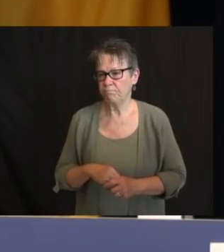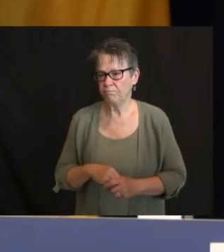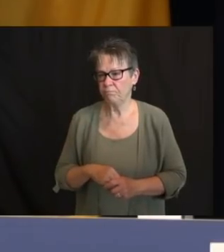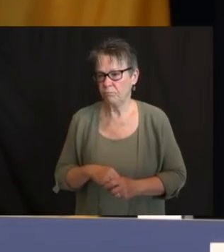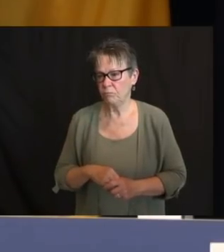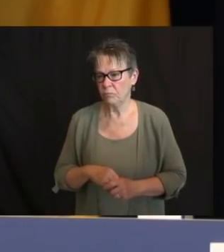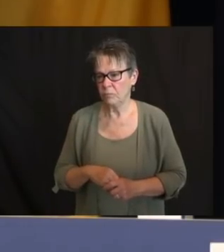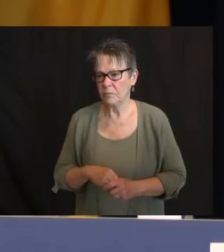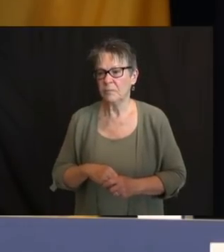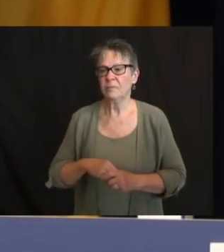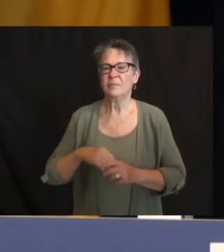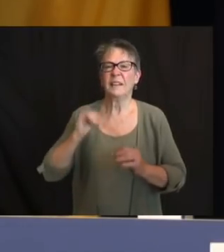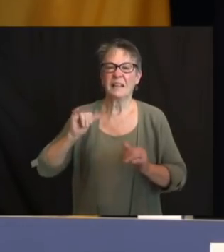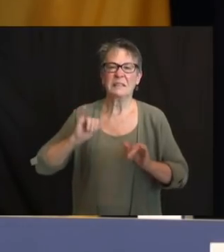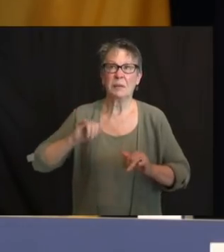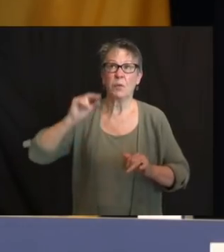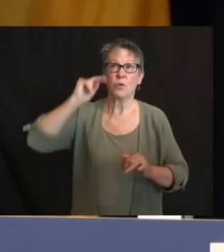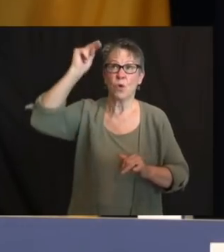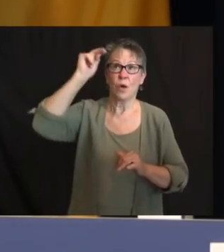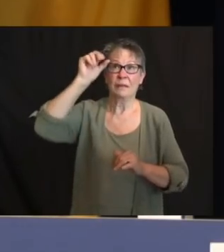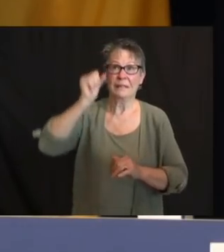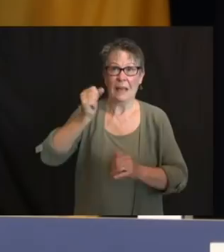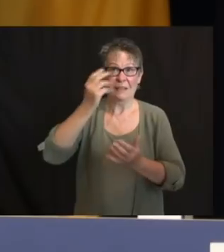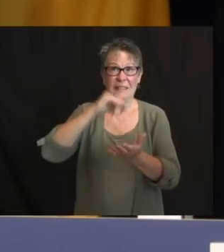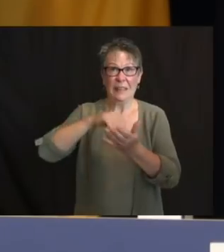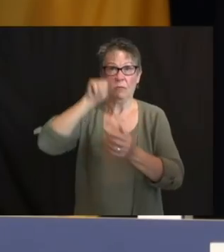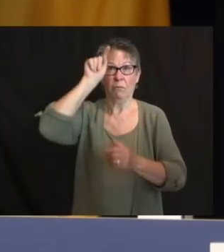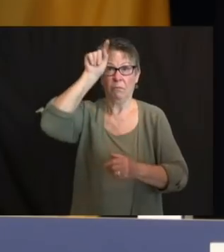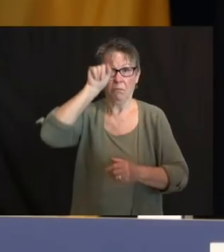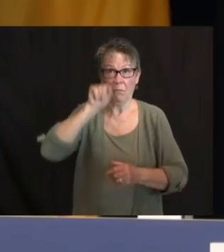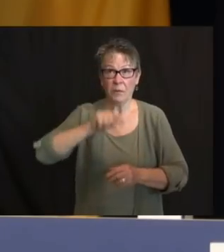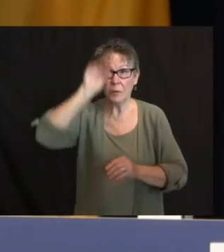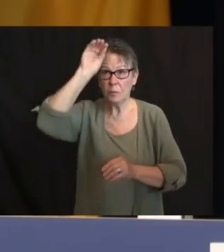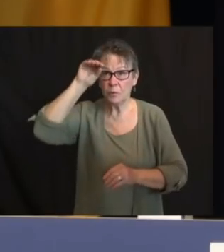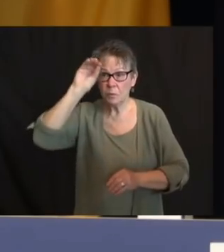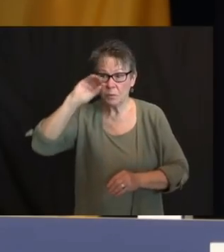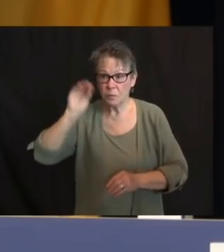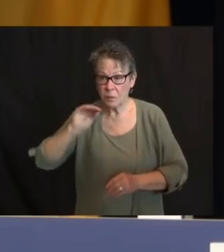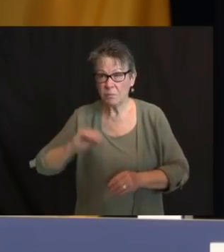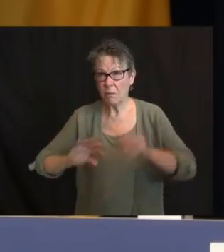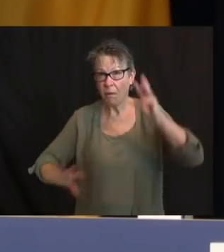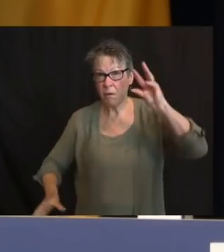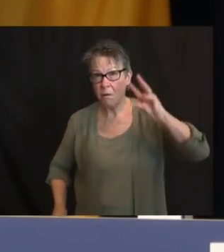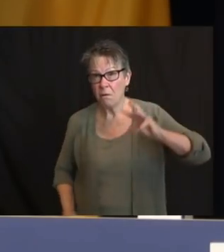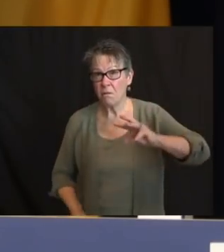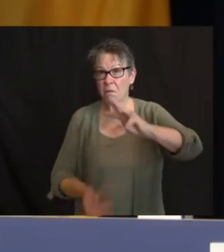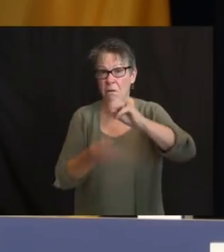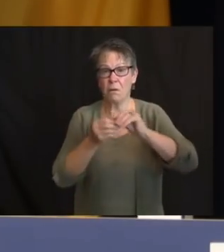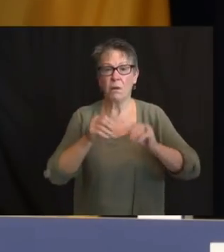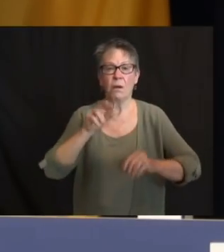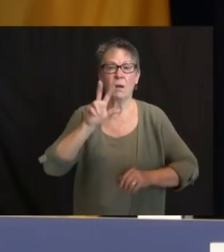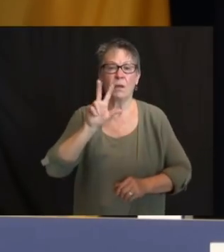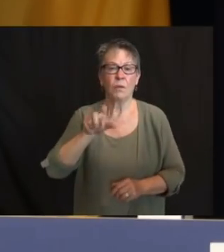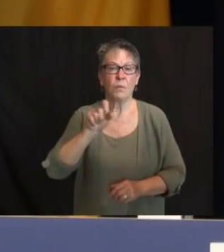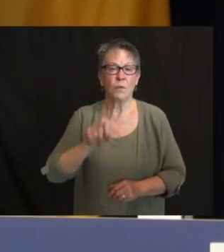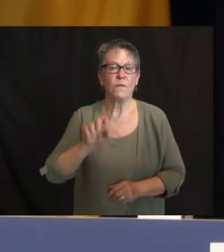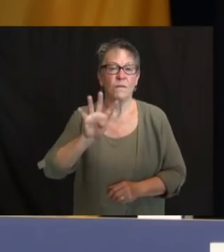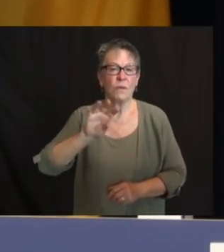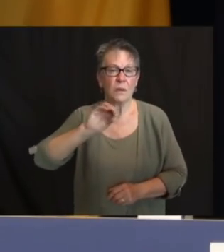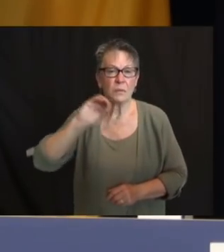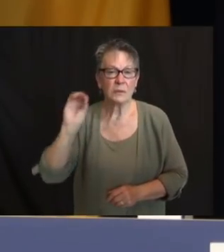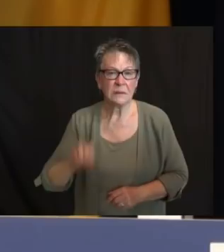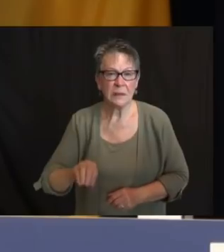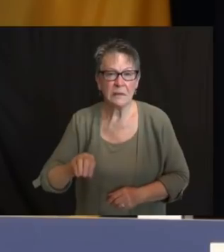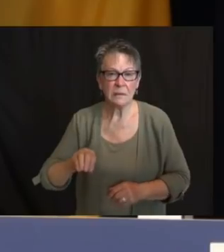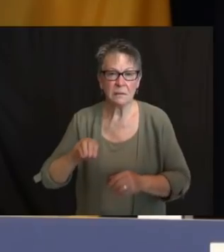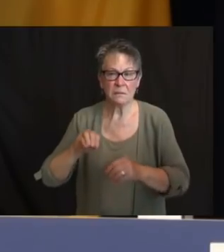of the state, 3.94. That concludes my daily statistical report. Please continue to take precautions